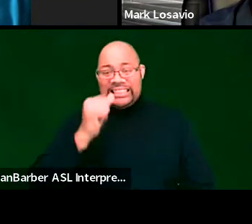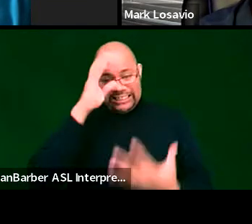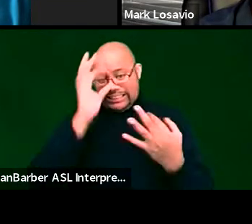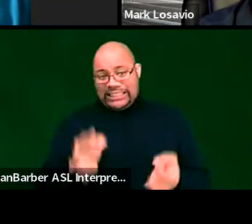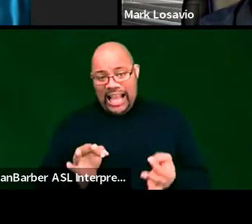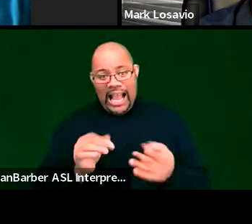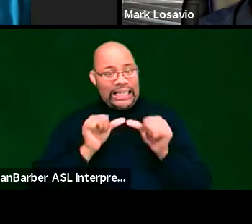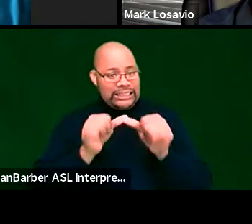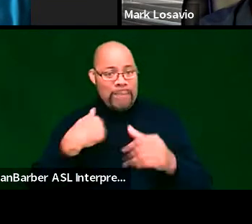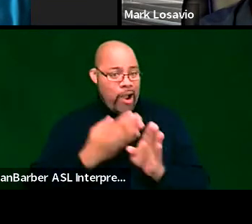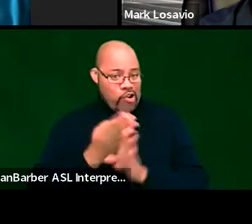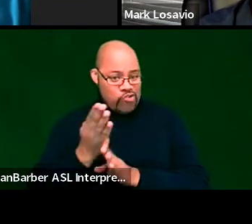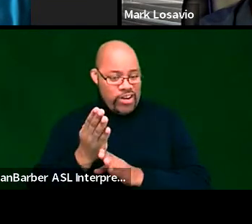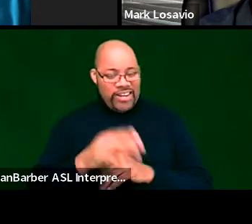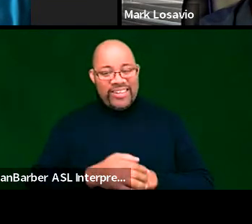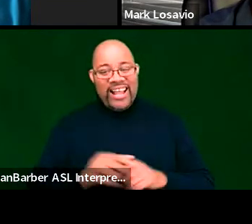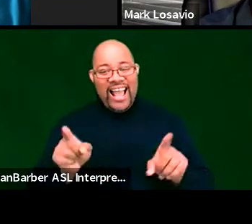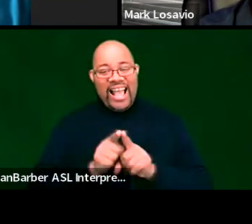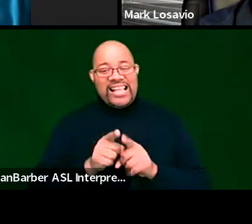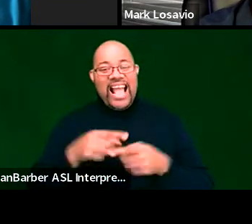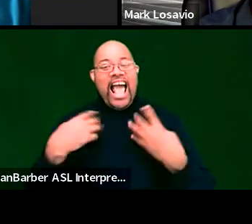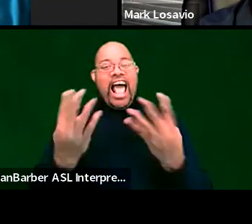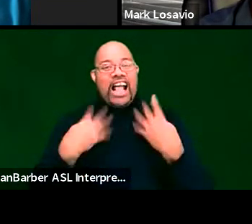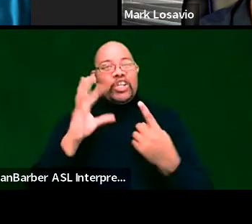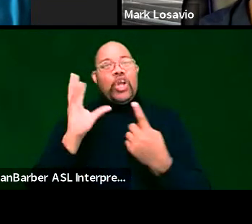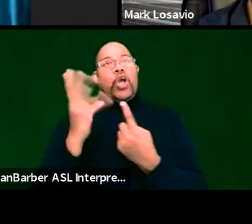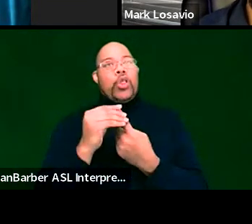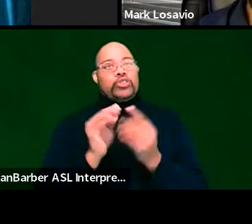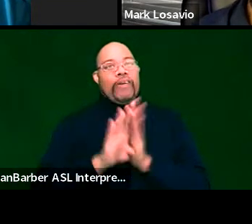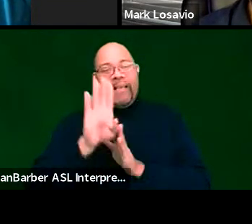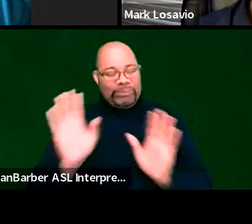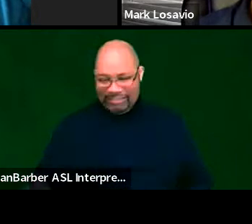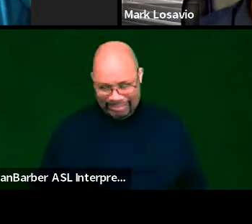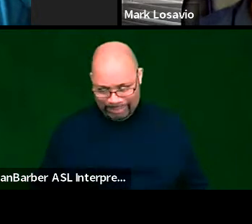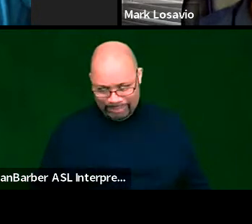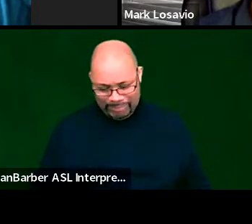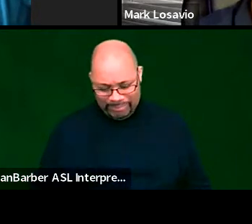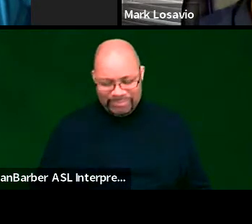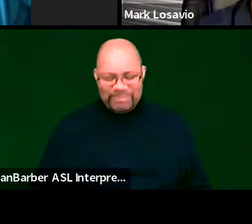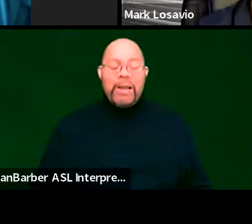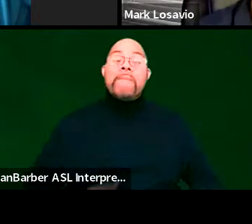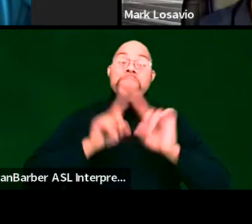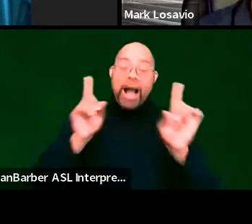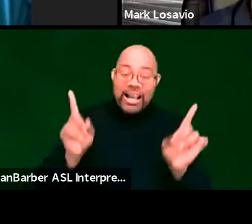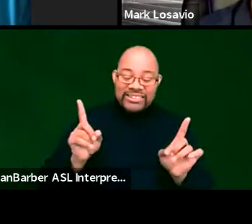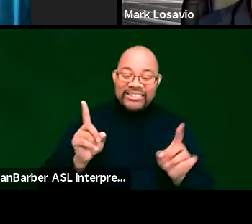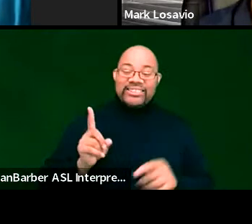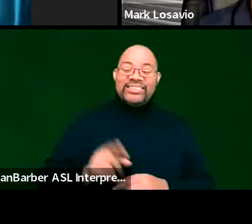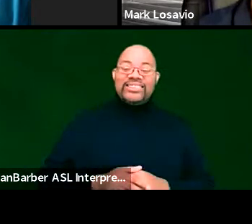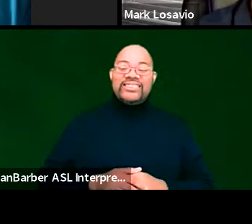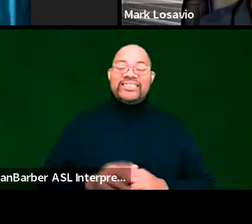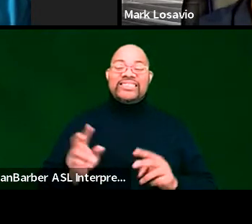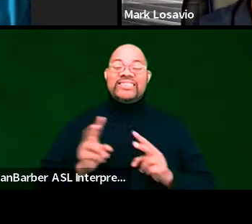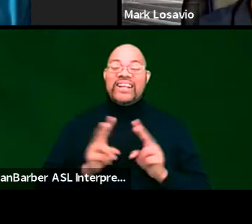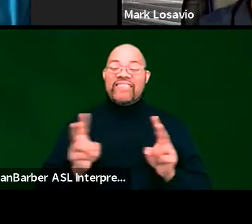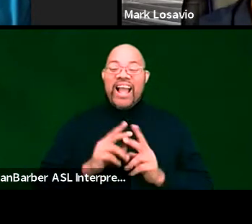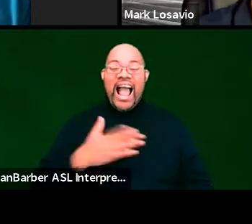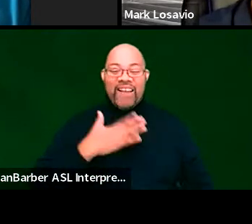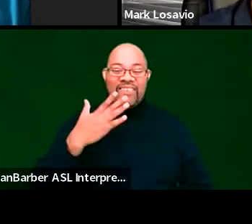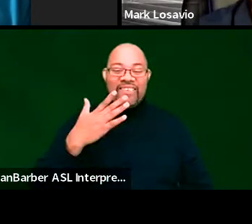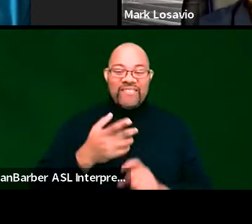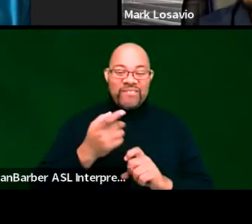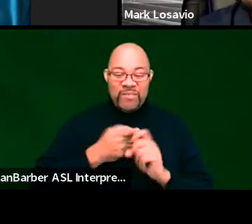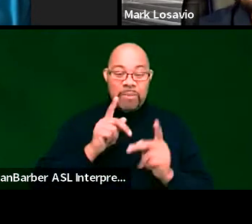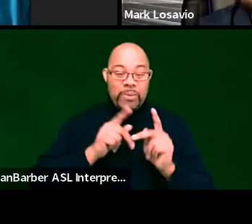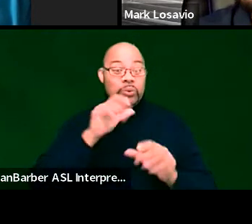to continue my career as an algae culturist. but very, very, very happy for the people